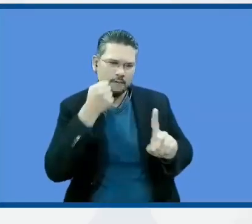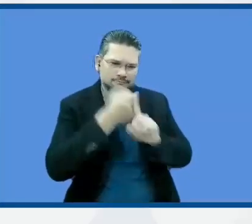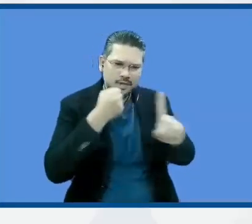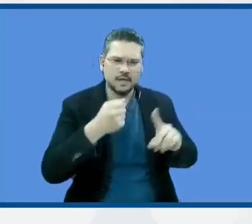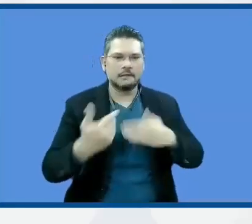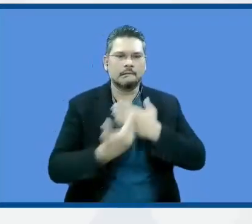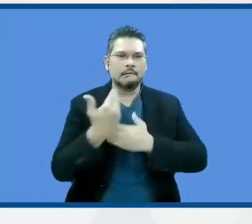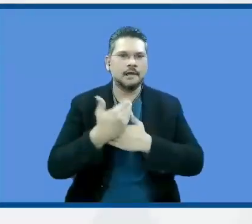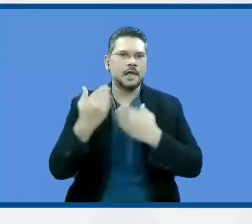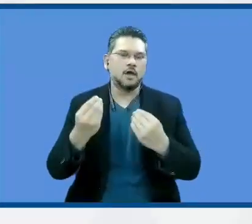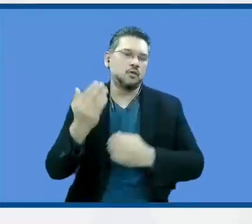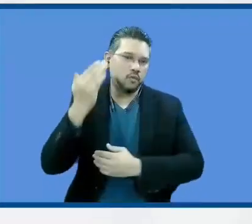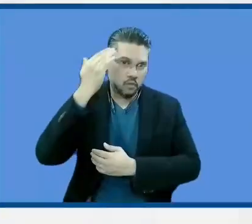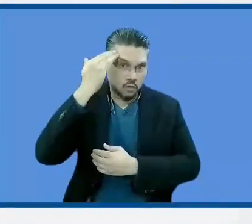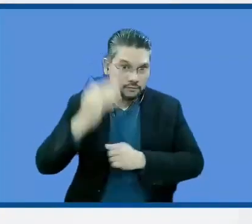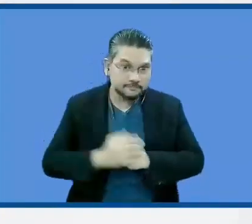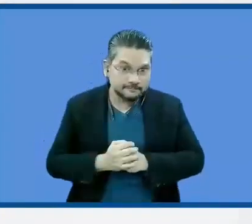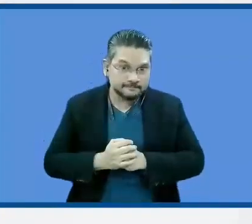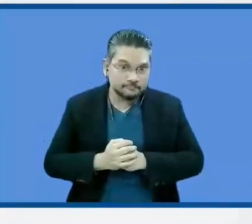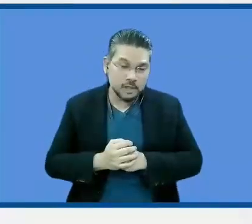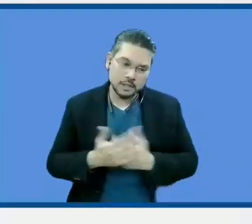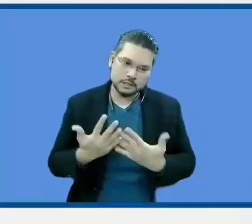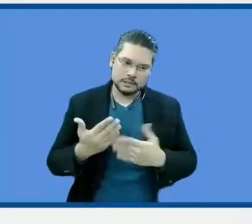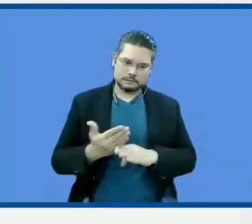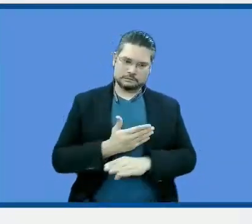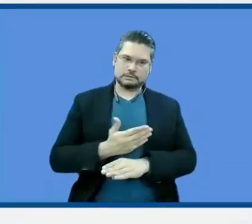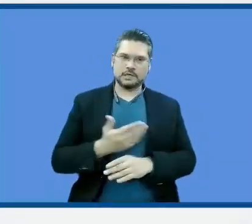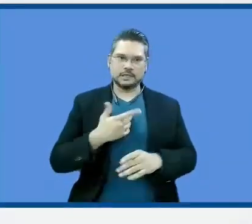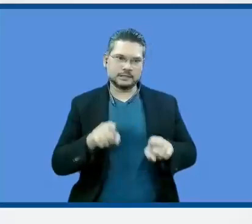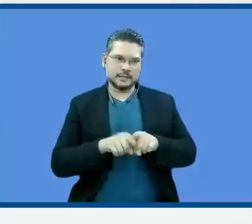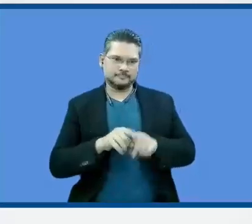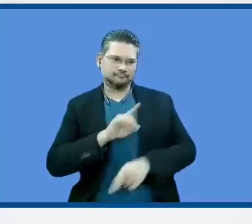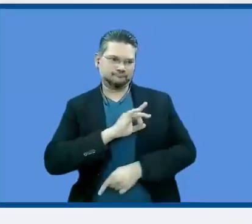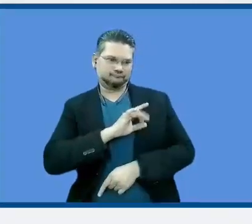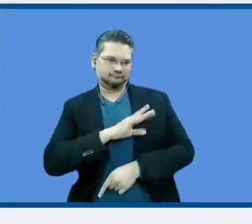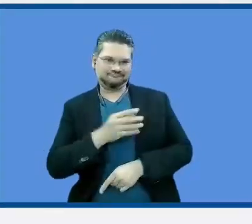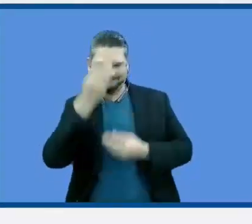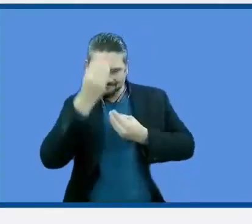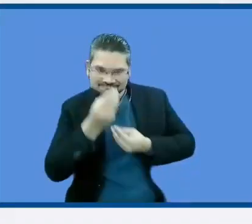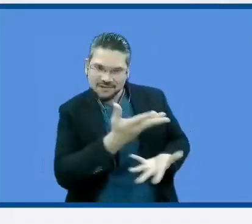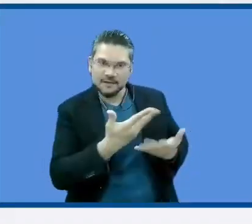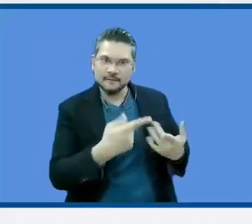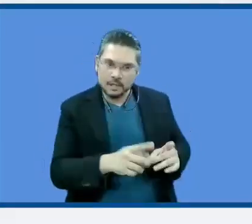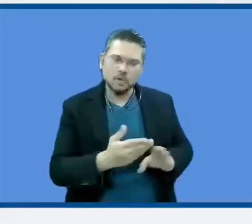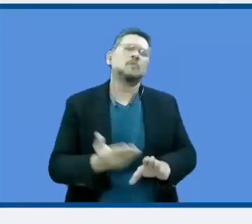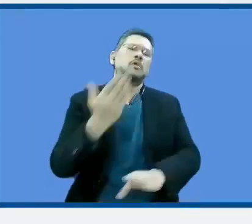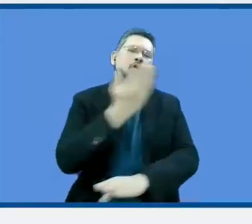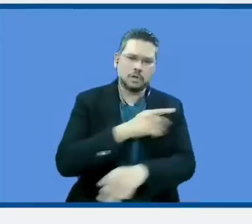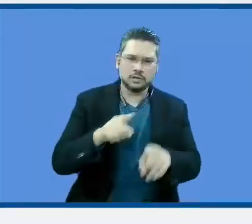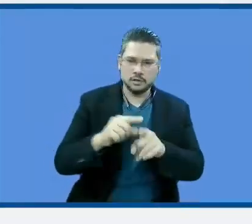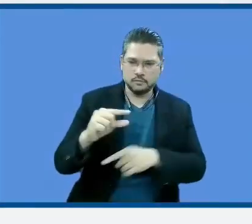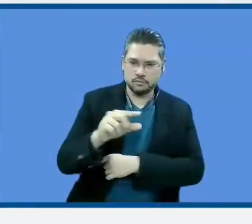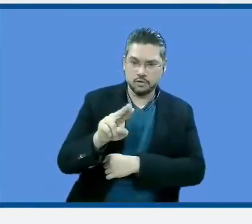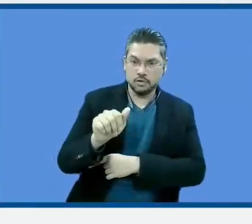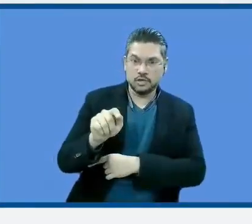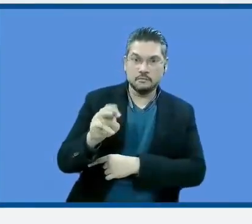areas. We recently provided such overview to Chile. In the past, it has been provided to authorities in Guatemala, Honduras and